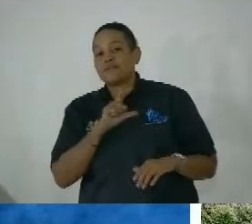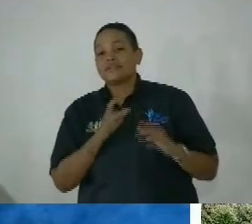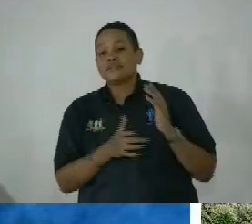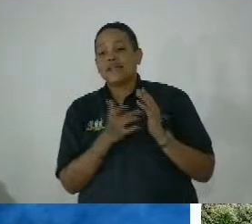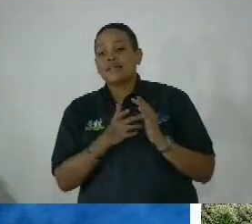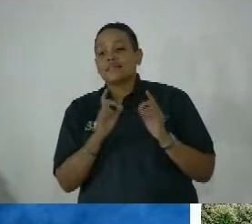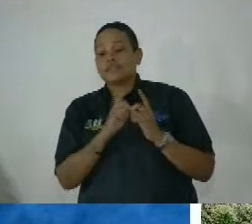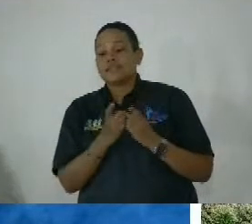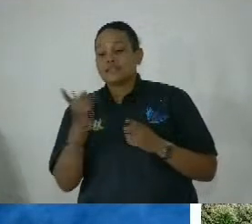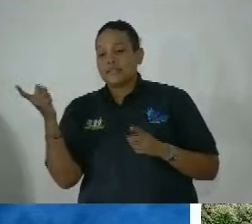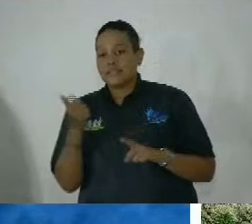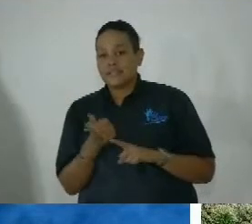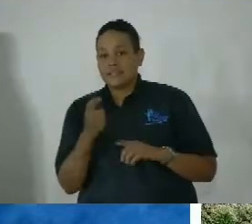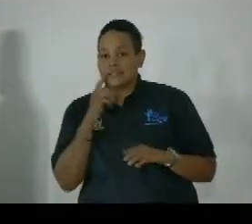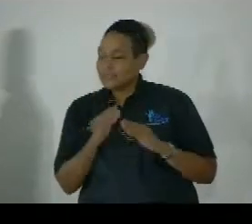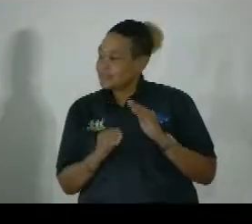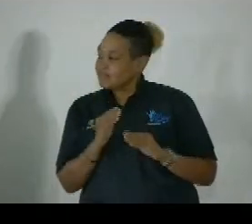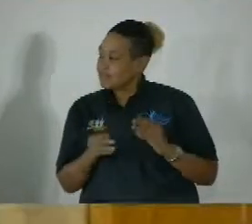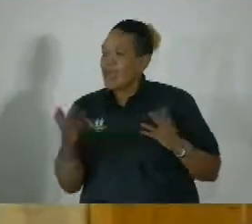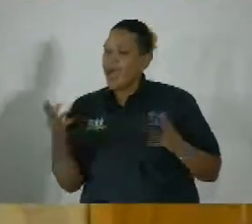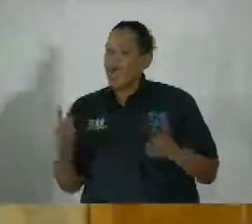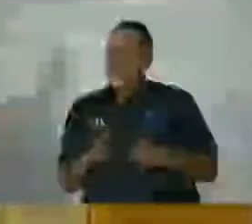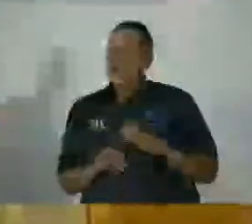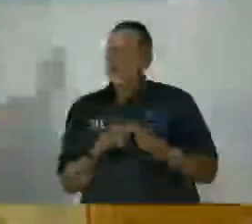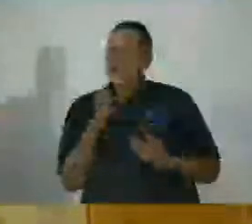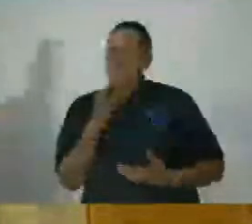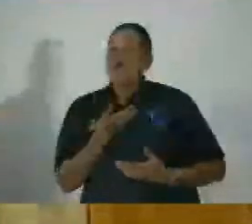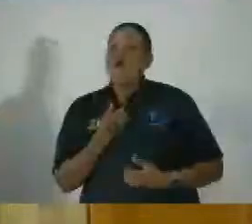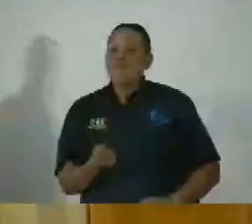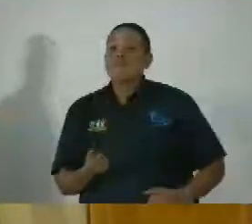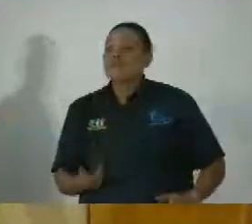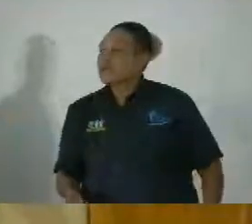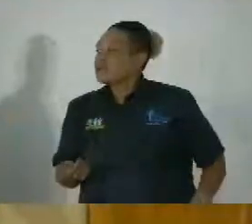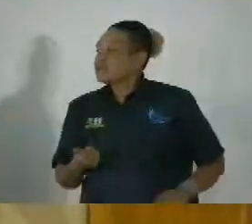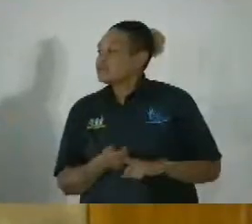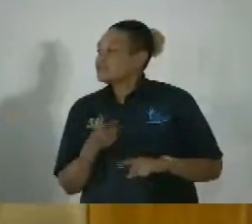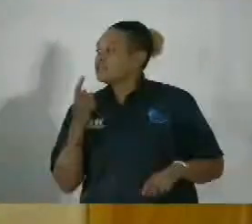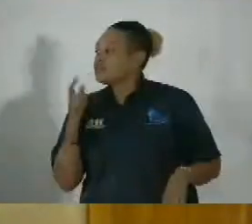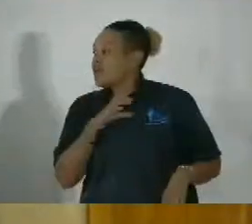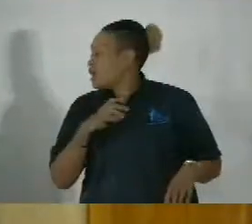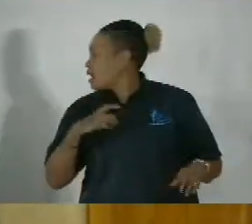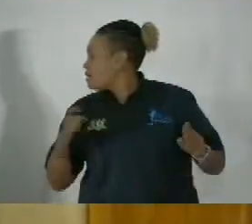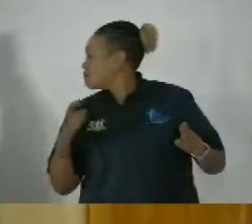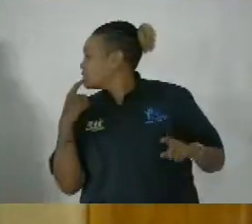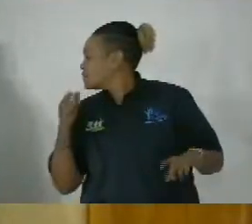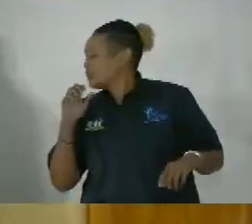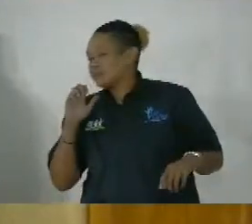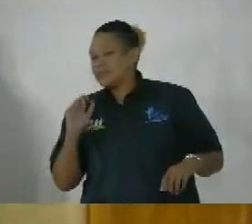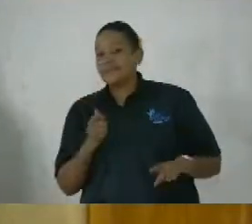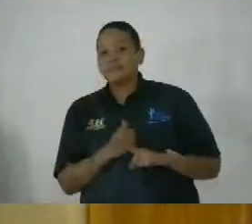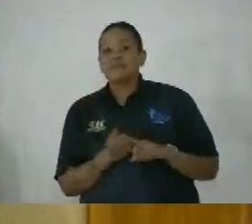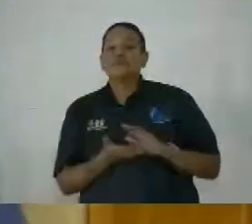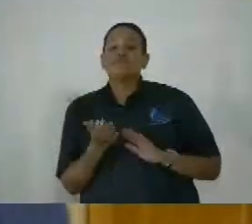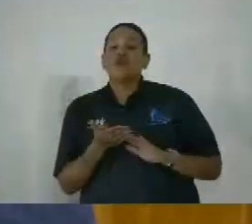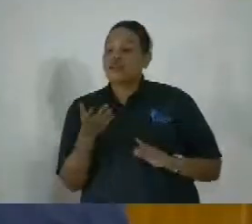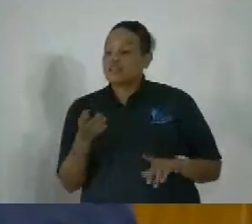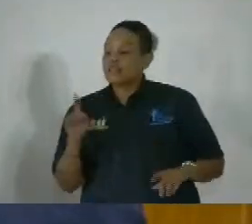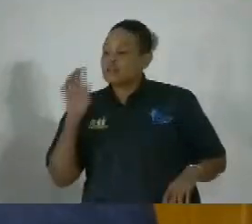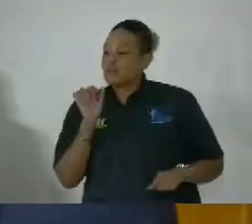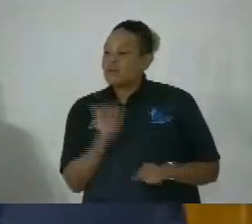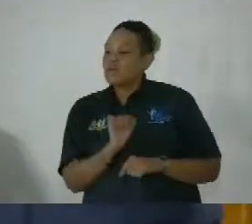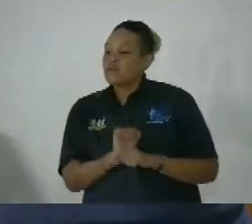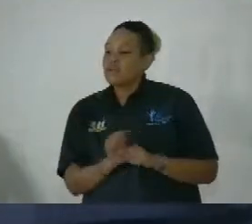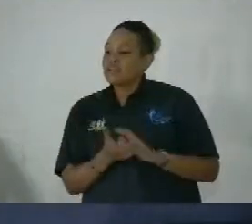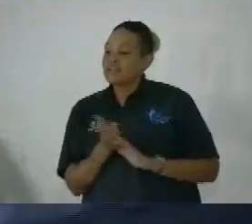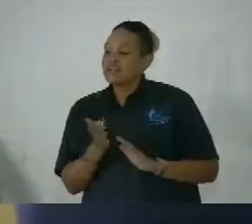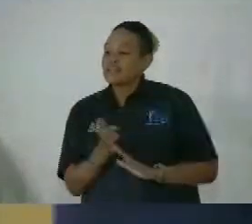all technology. I'm confident that if Commissioner sends ACP Brown down here, you'll have this working